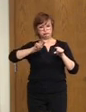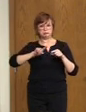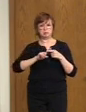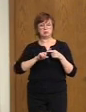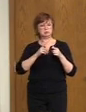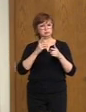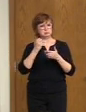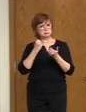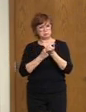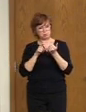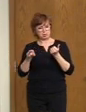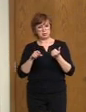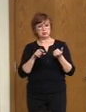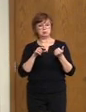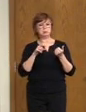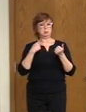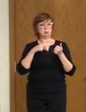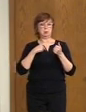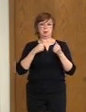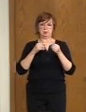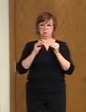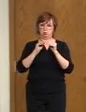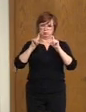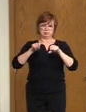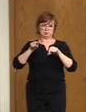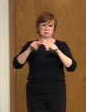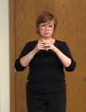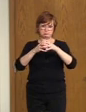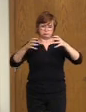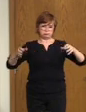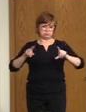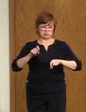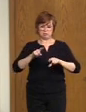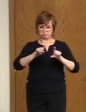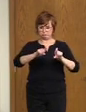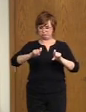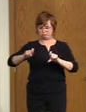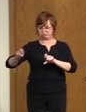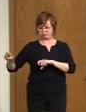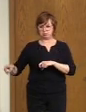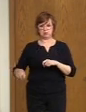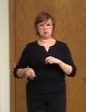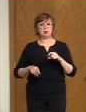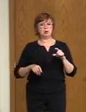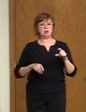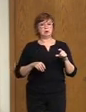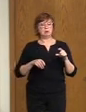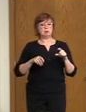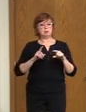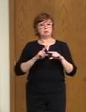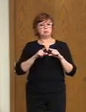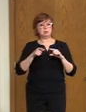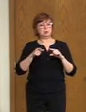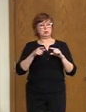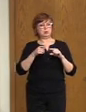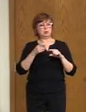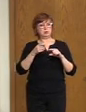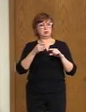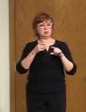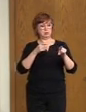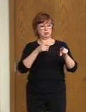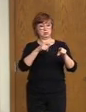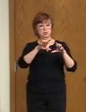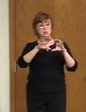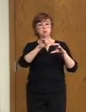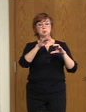inside the facility, both staff and patients, and as Dr. Shahab would have said, before those patients would have been transferred to Pioneer Village, they would have all have been tested,